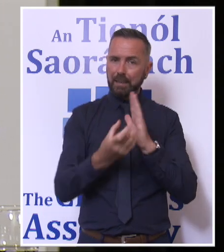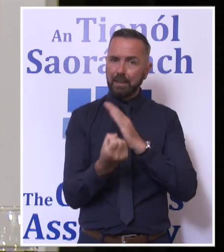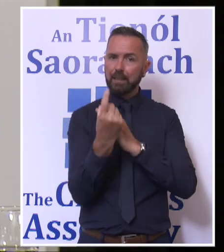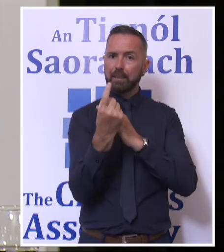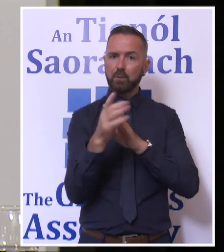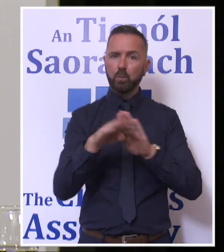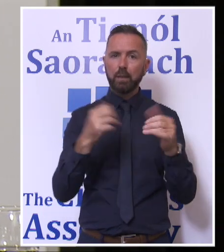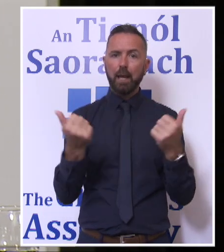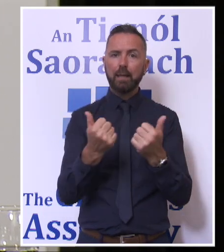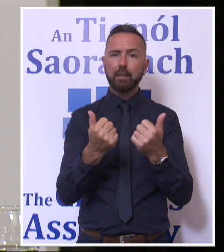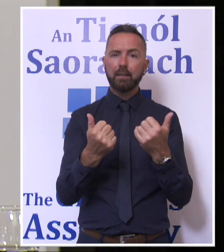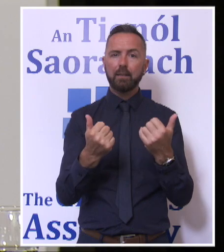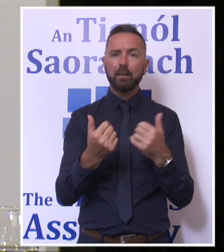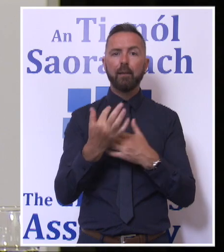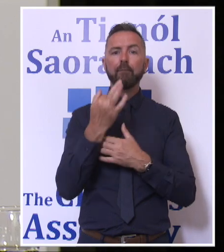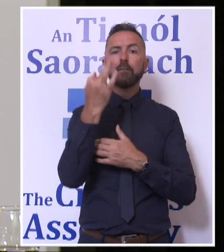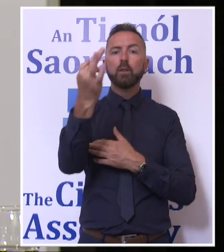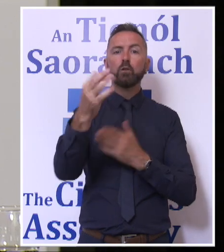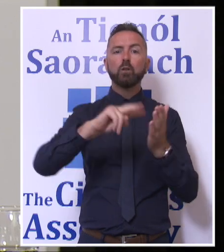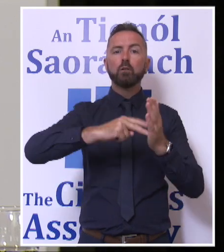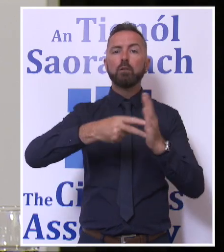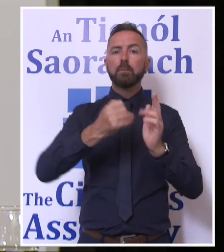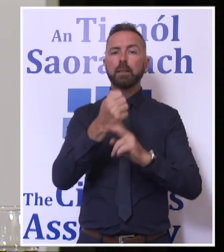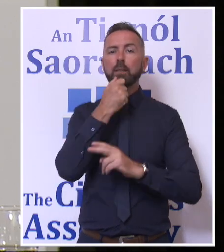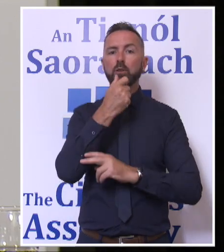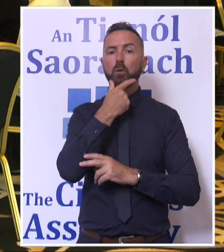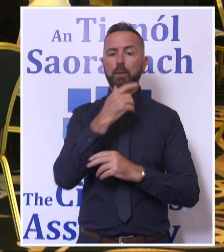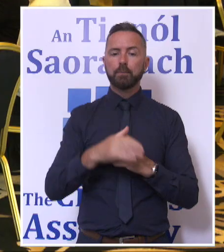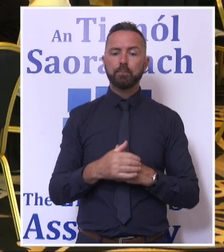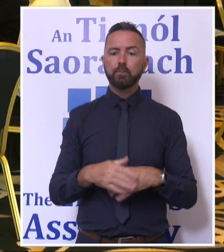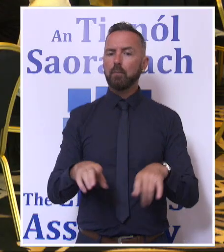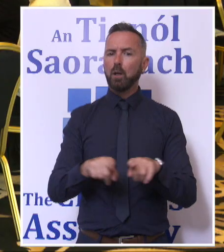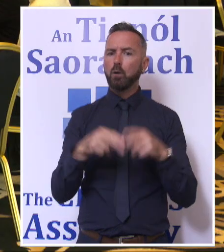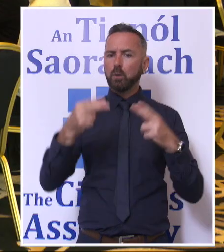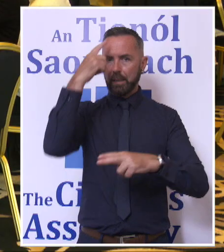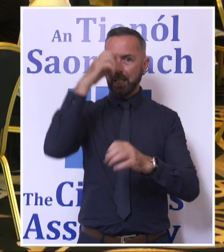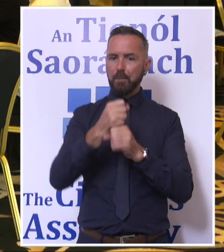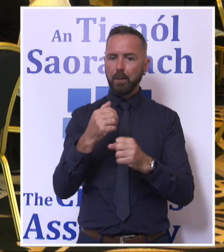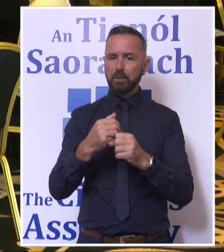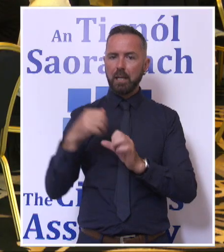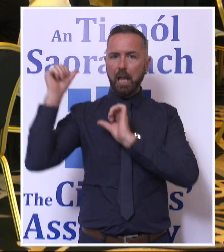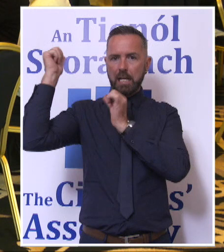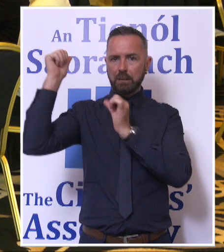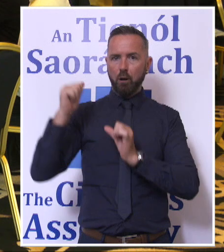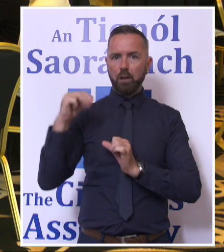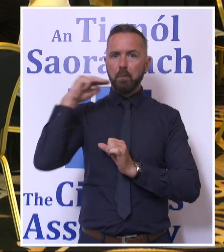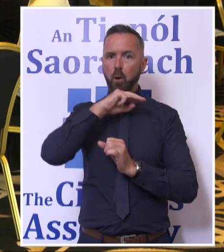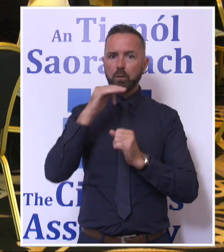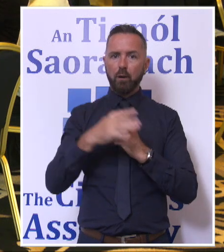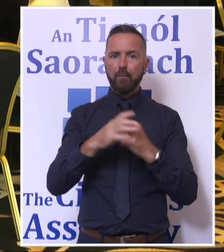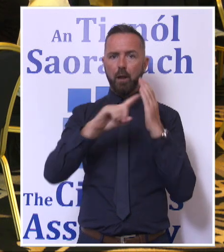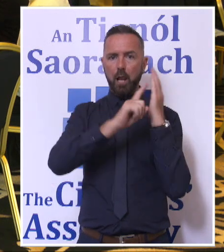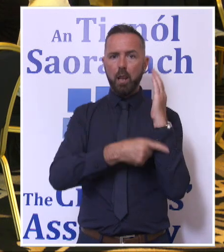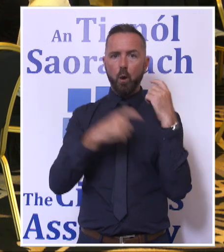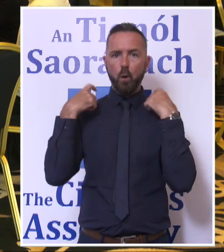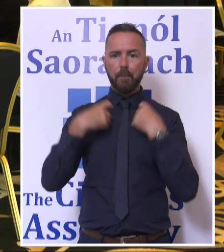terms of any future arrangements in Dublin. And then also just to think about the historical significance of the role of Lord Mayor